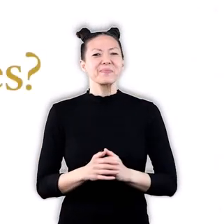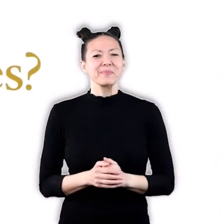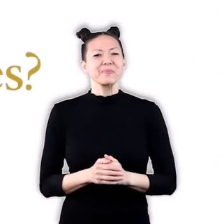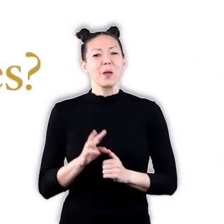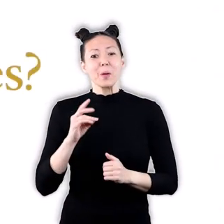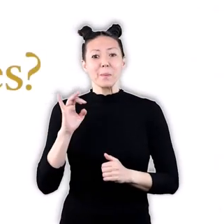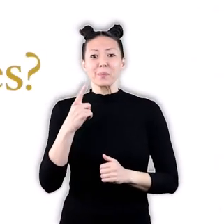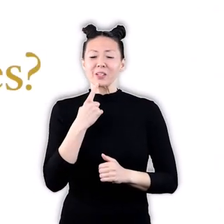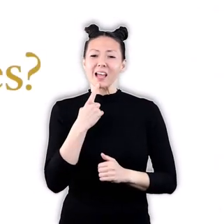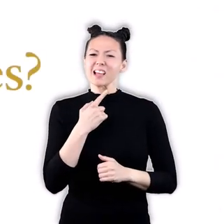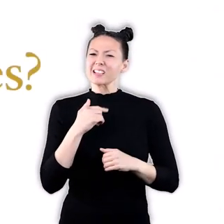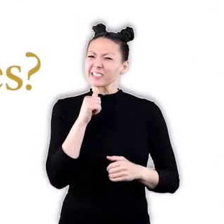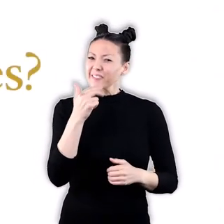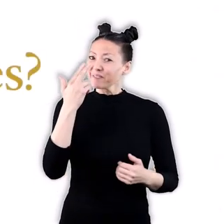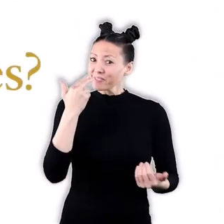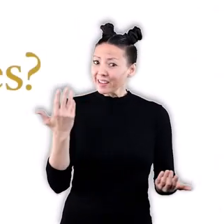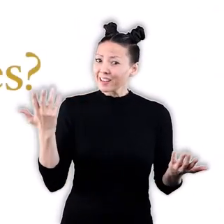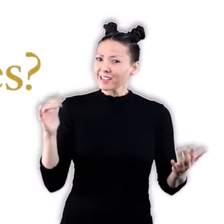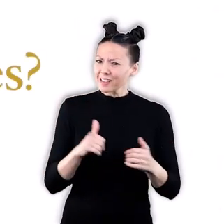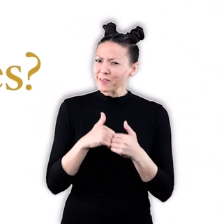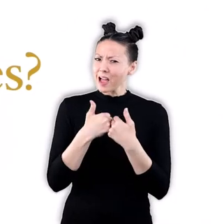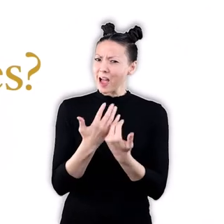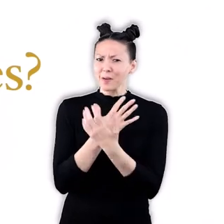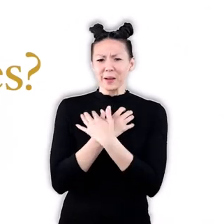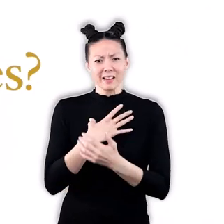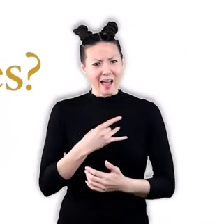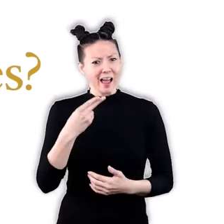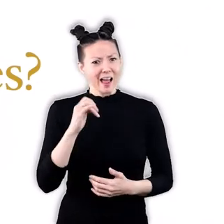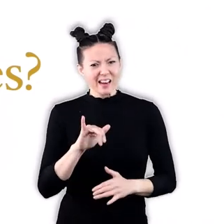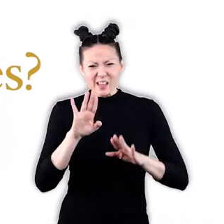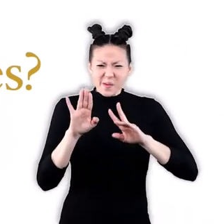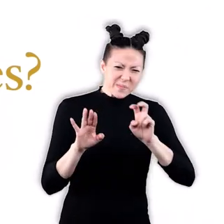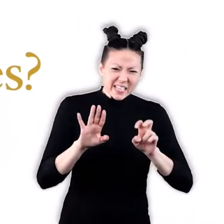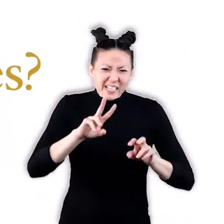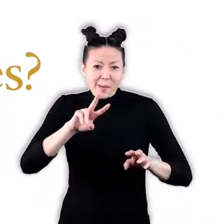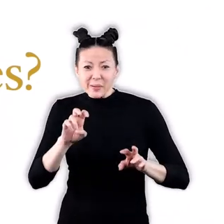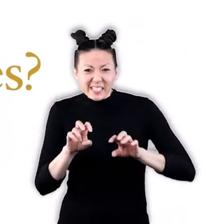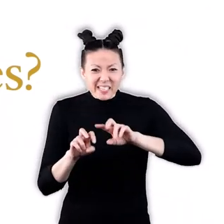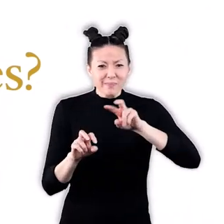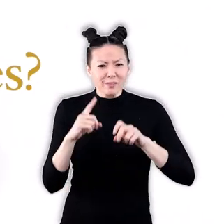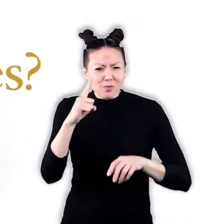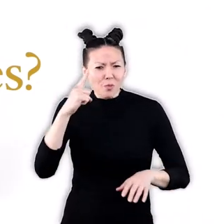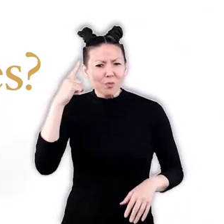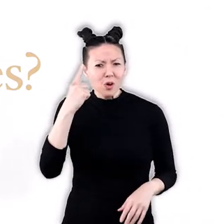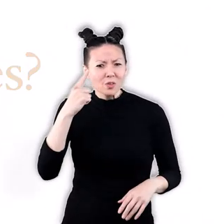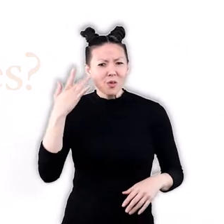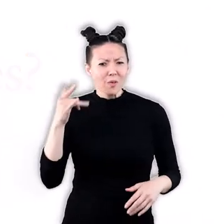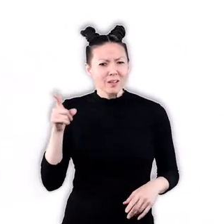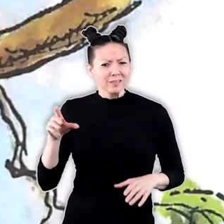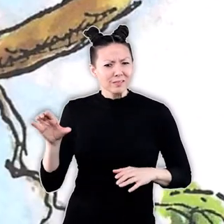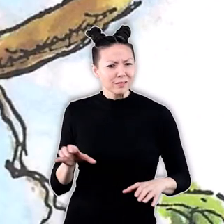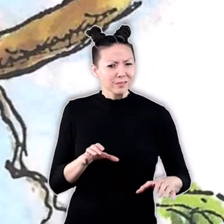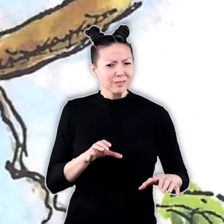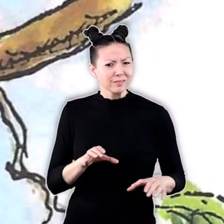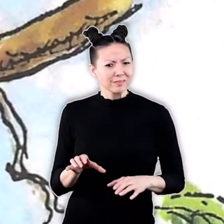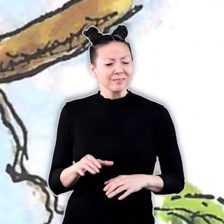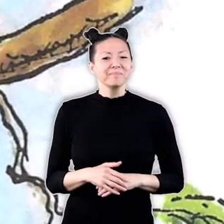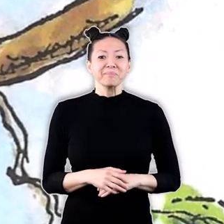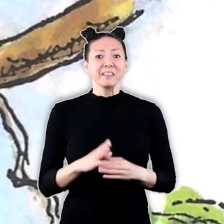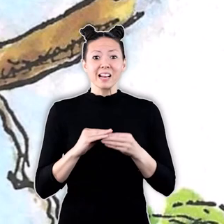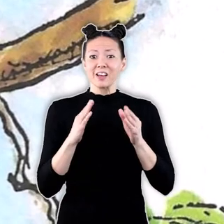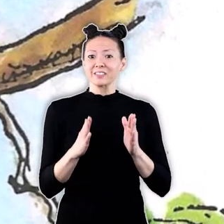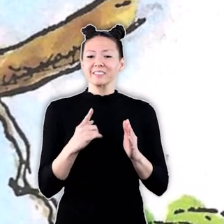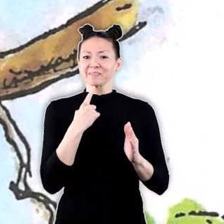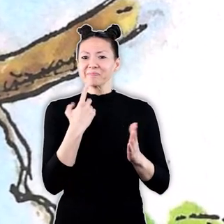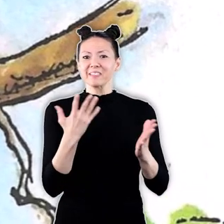Isn't it funny how a bear likes honey? Buzz, buzz, buzz. I wonder why he does. Then he climbed a